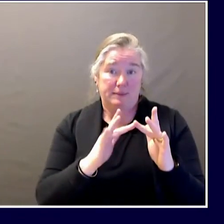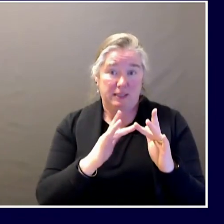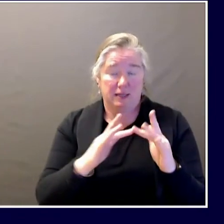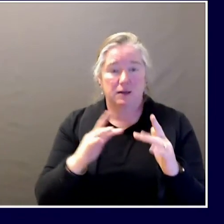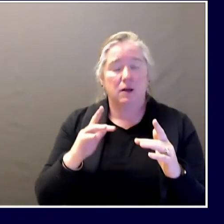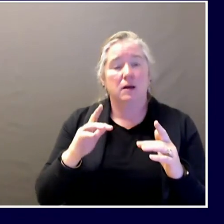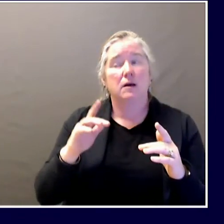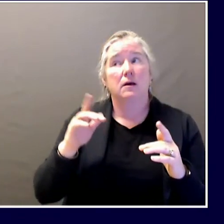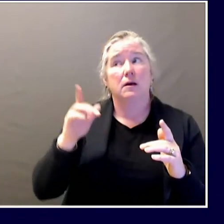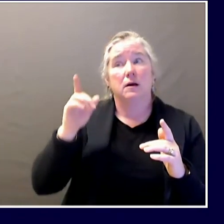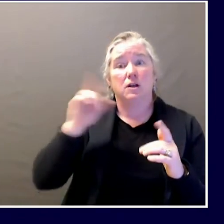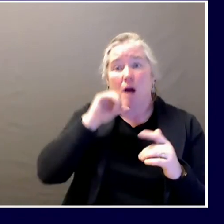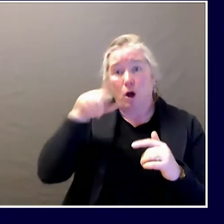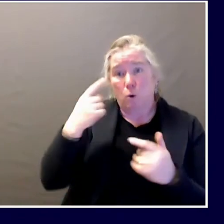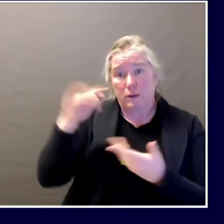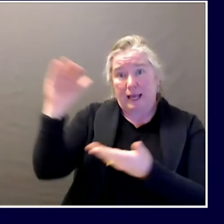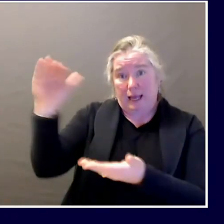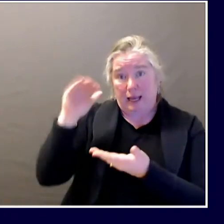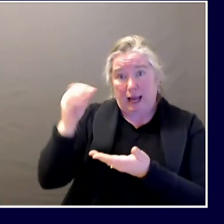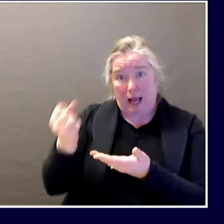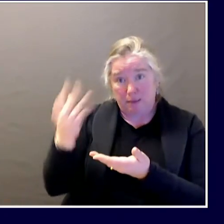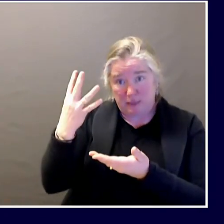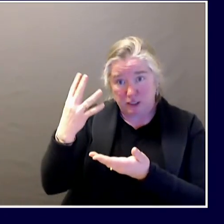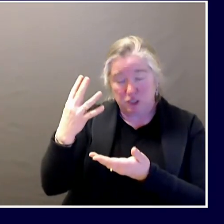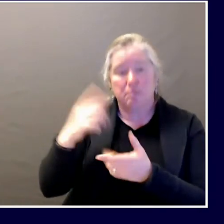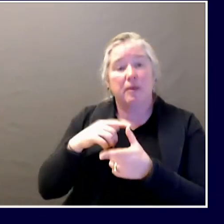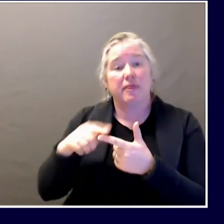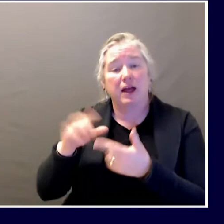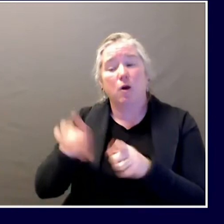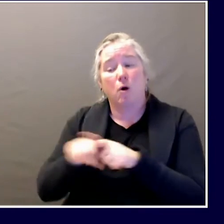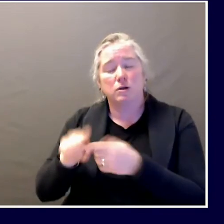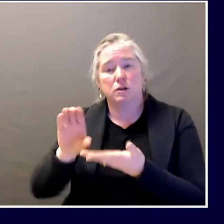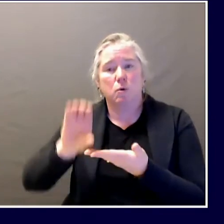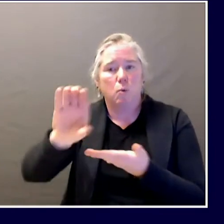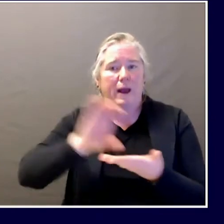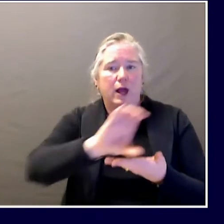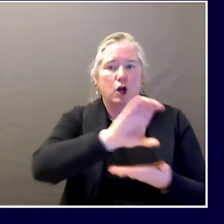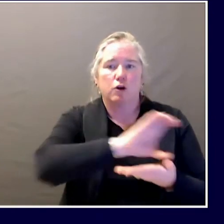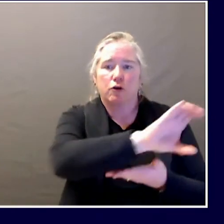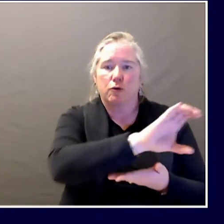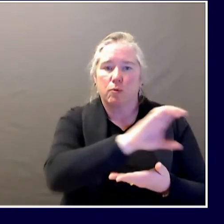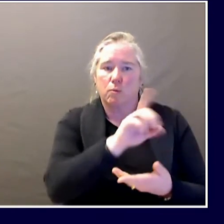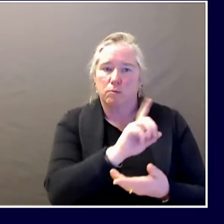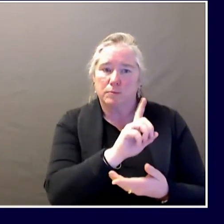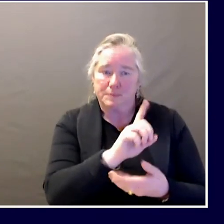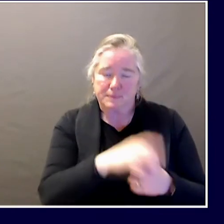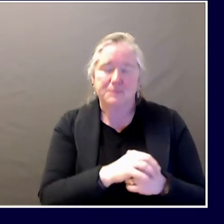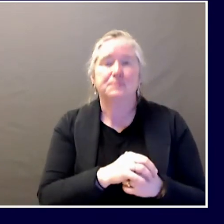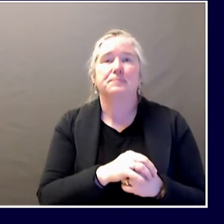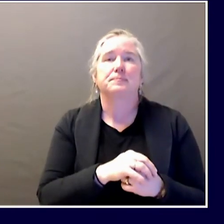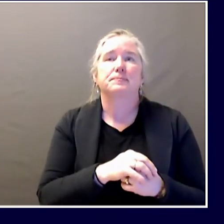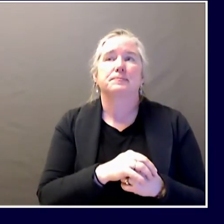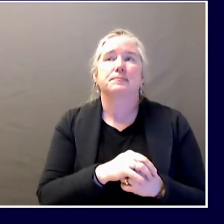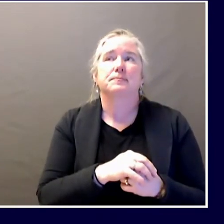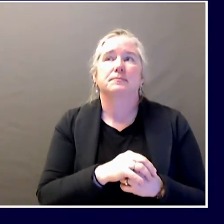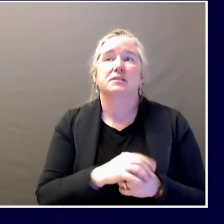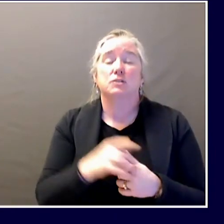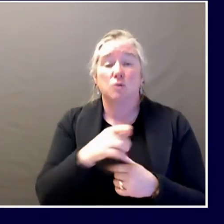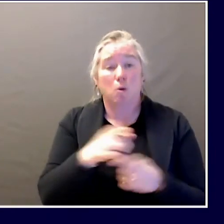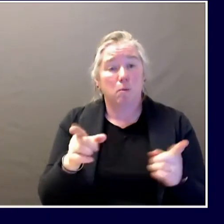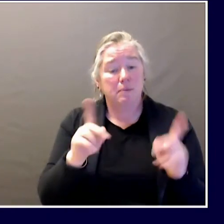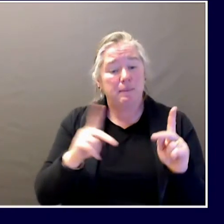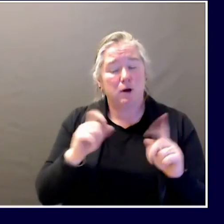where it's going, is so that folks have a rough sense of not just how much vaccine is going to a particular provider,